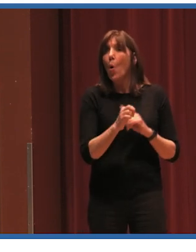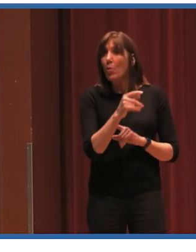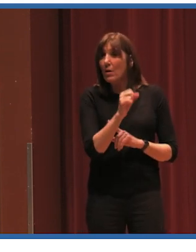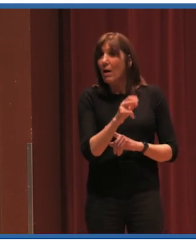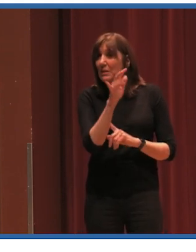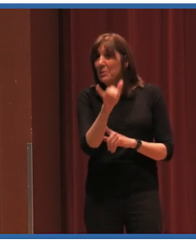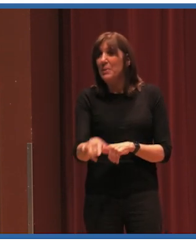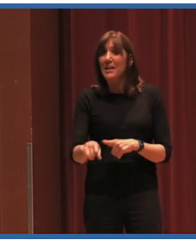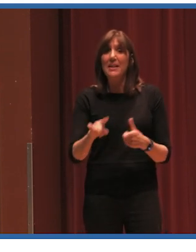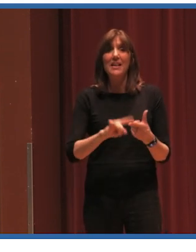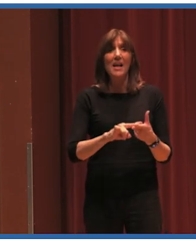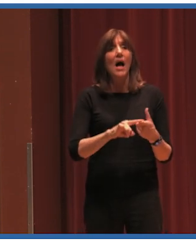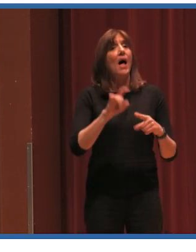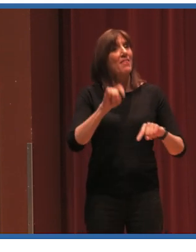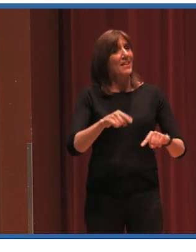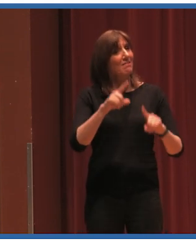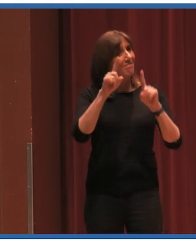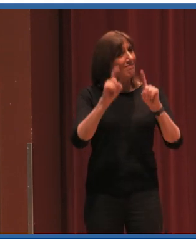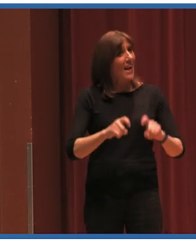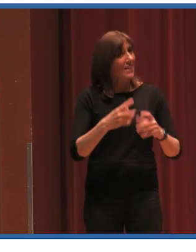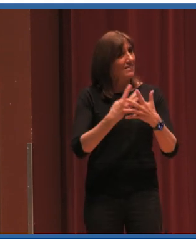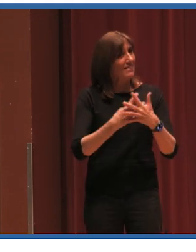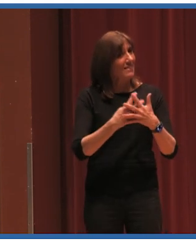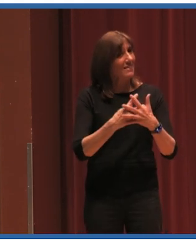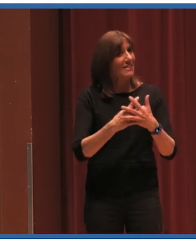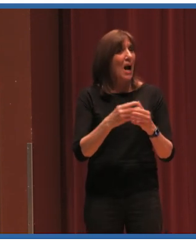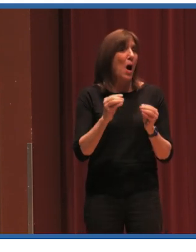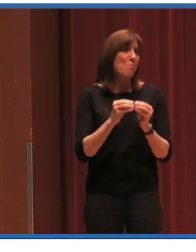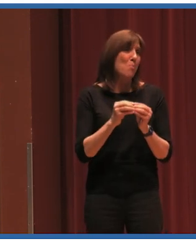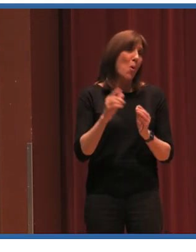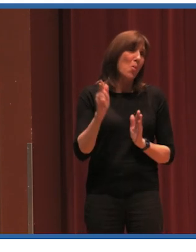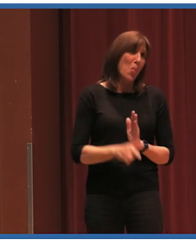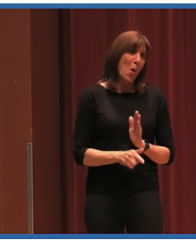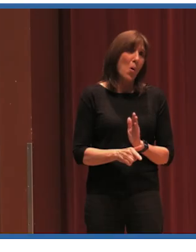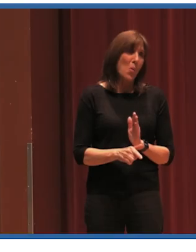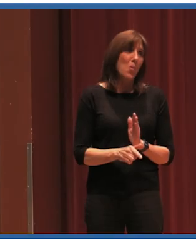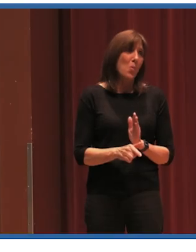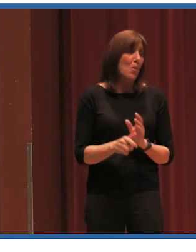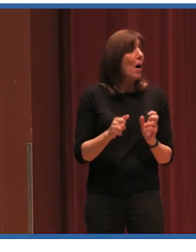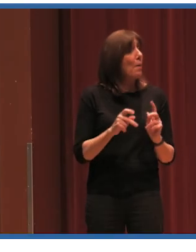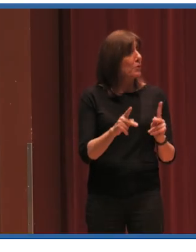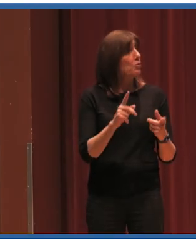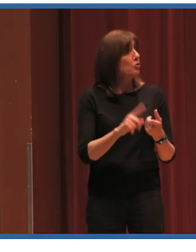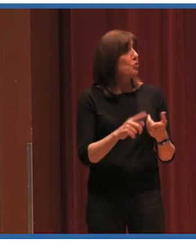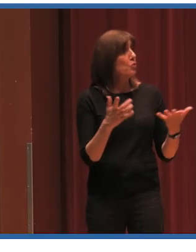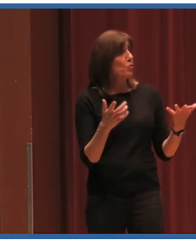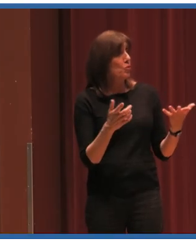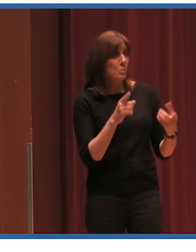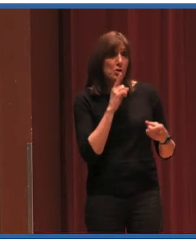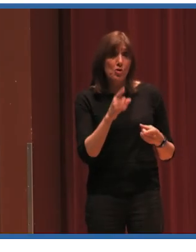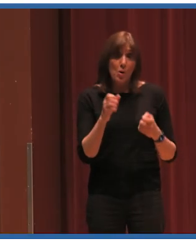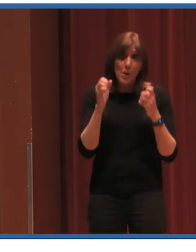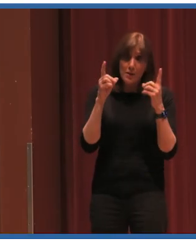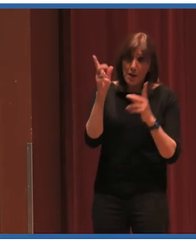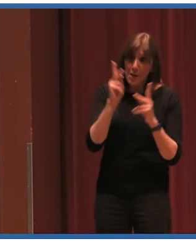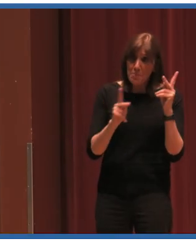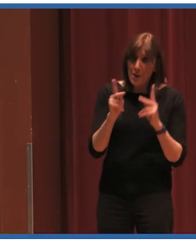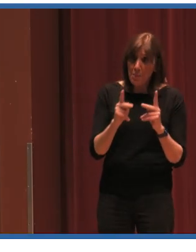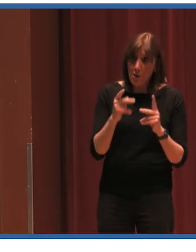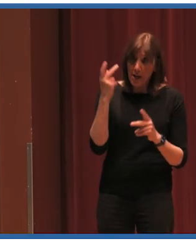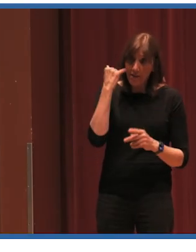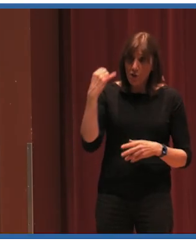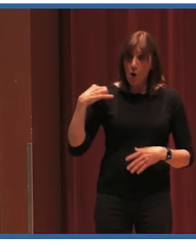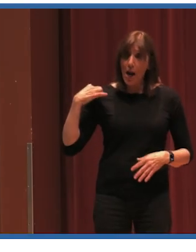So our screening rates are a lot lower, and so there's really an opportunity to make sure that folks who are